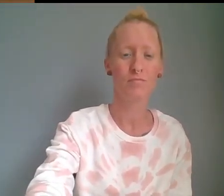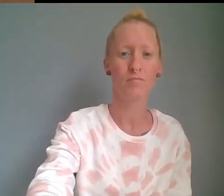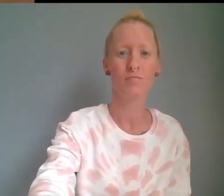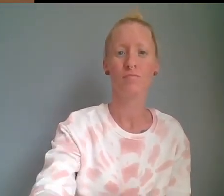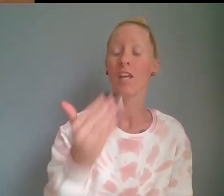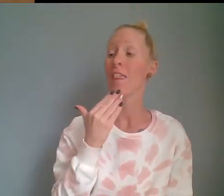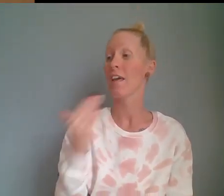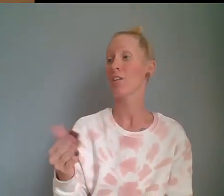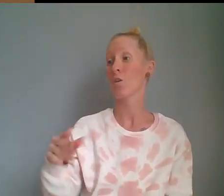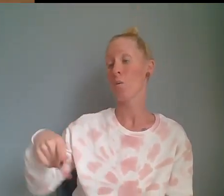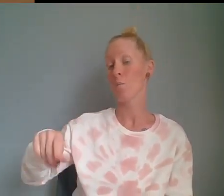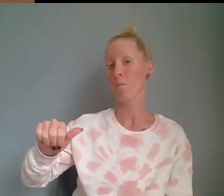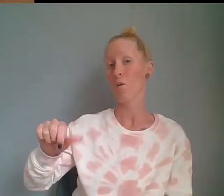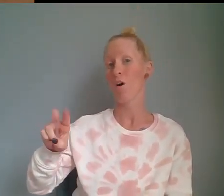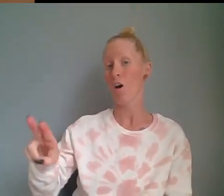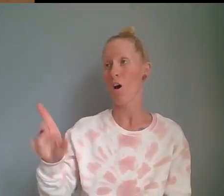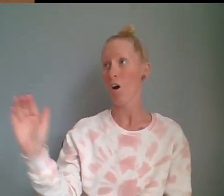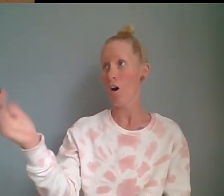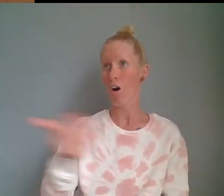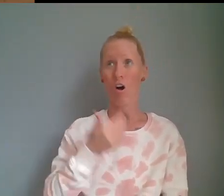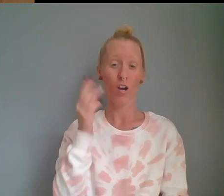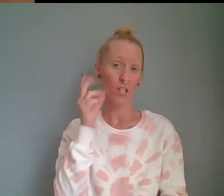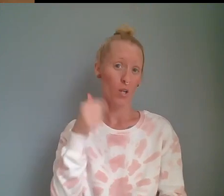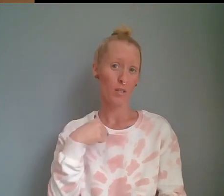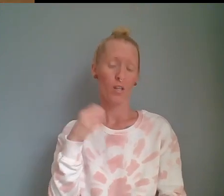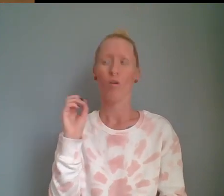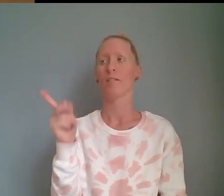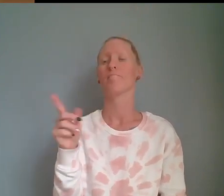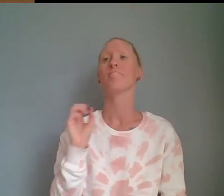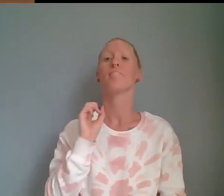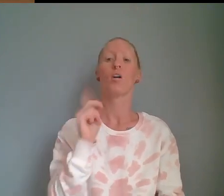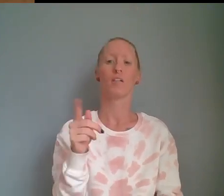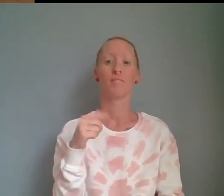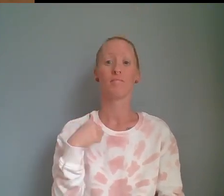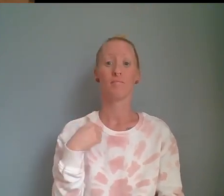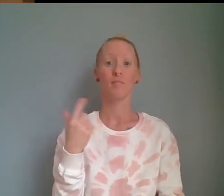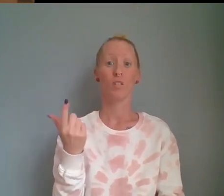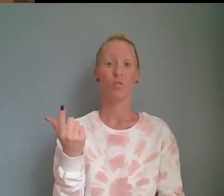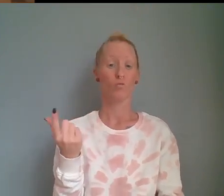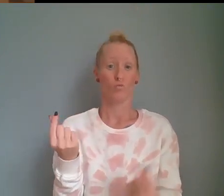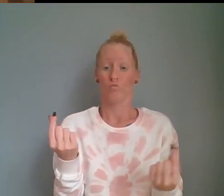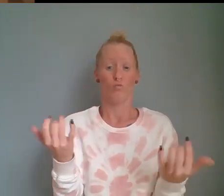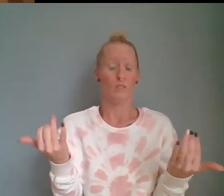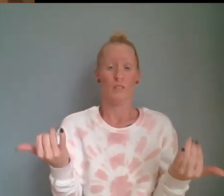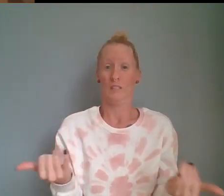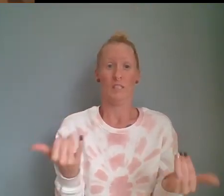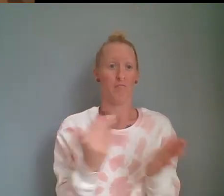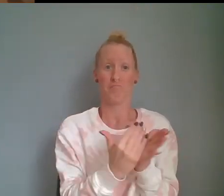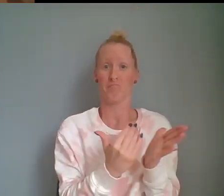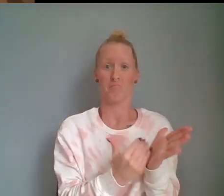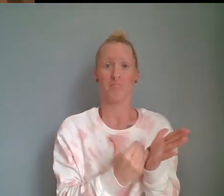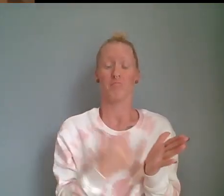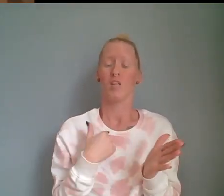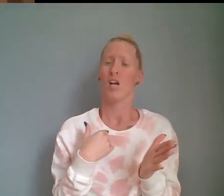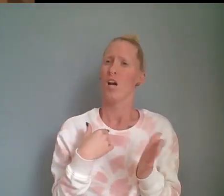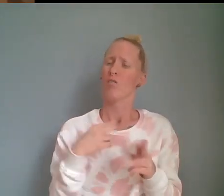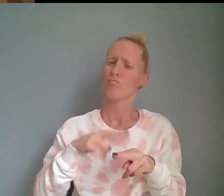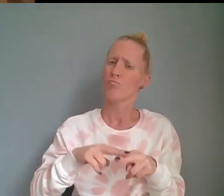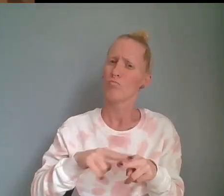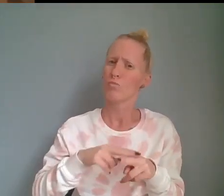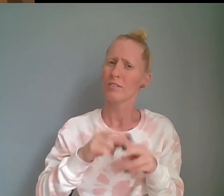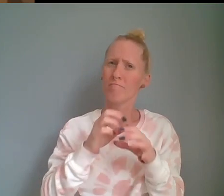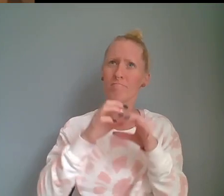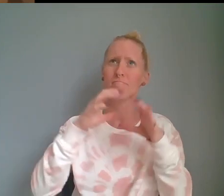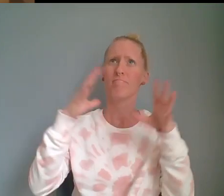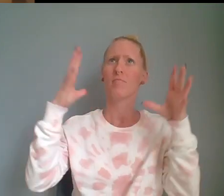Thank you, Paul. Can everybody hear me? Okay? Okay. So what I'm going to do today is to give you a very brief overview